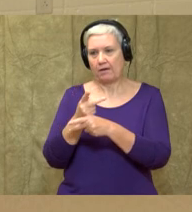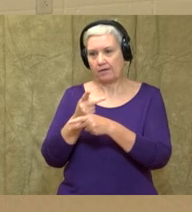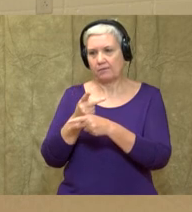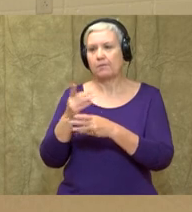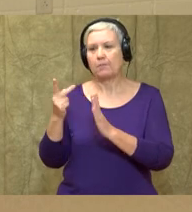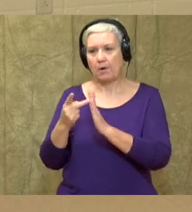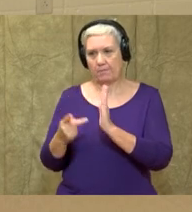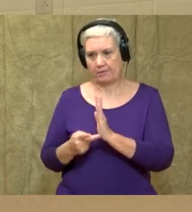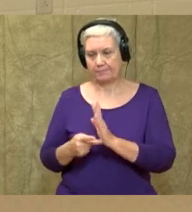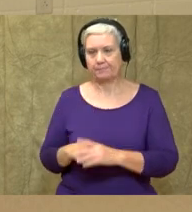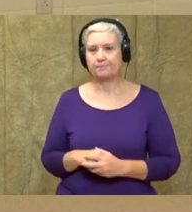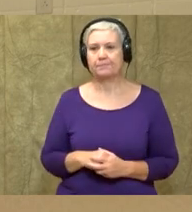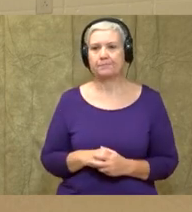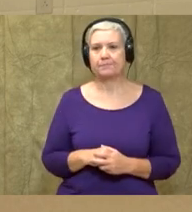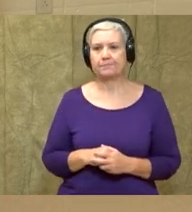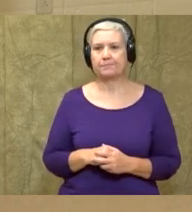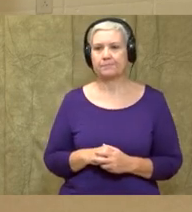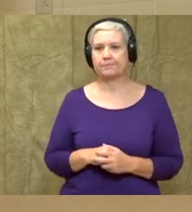3,